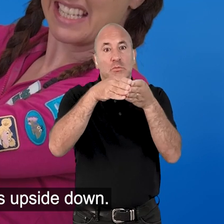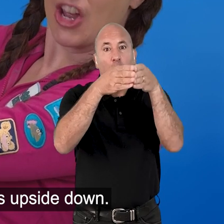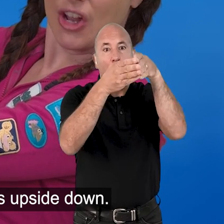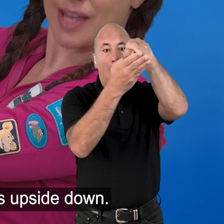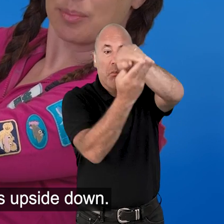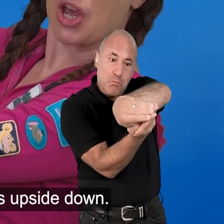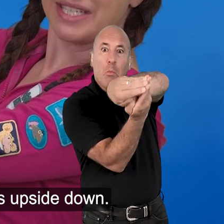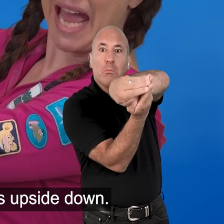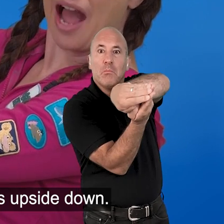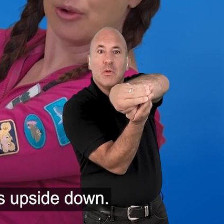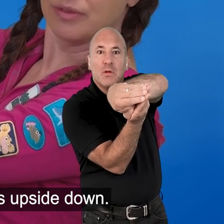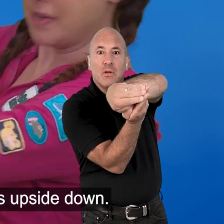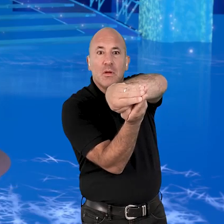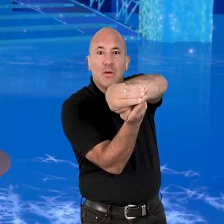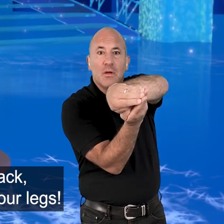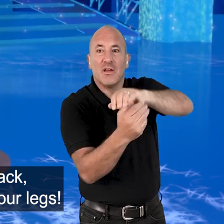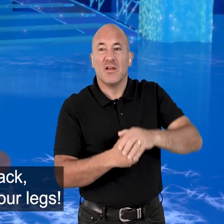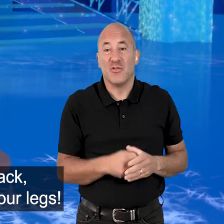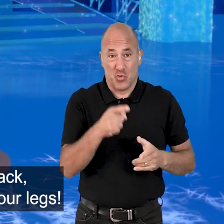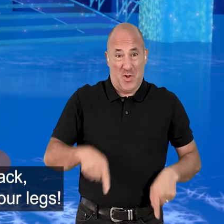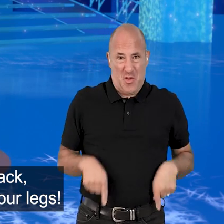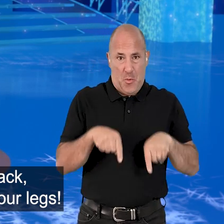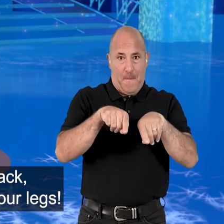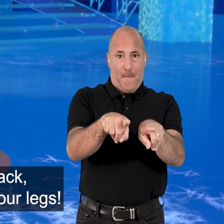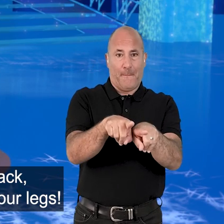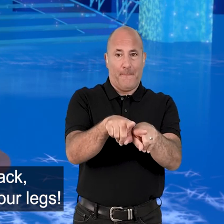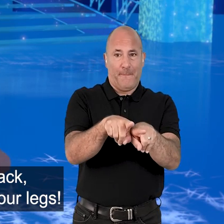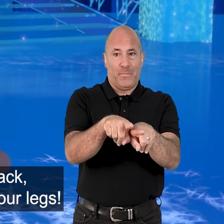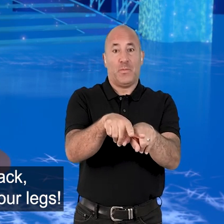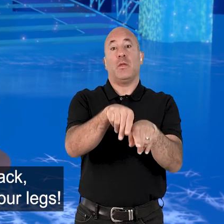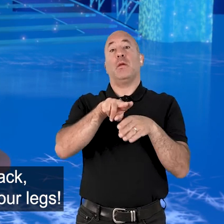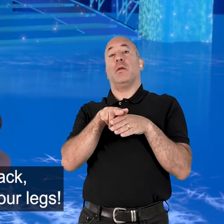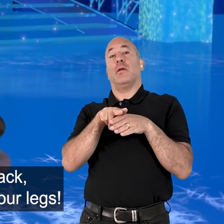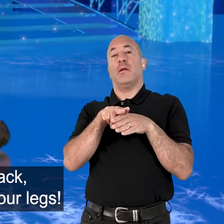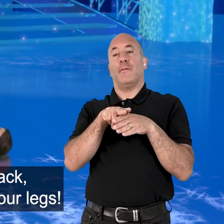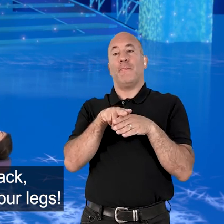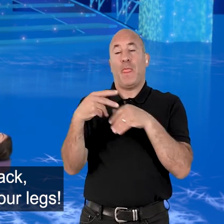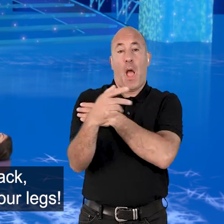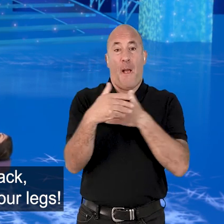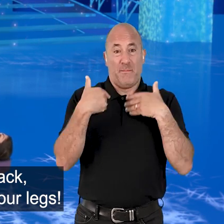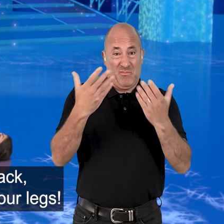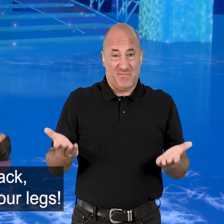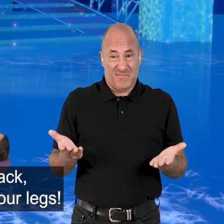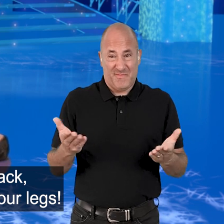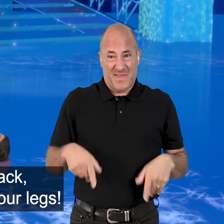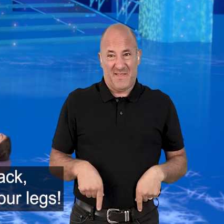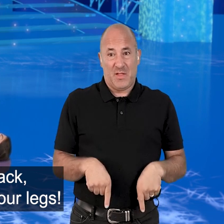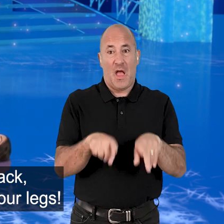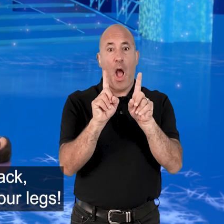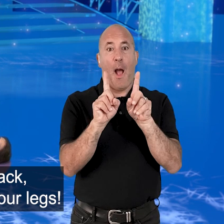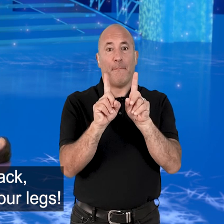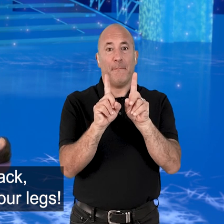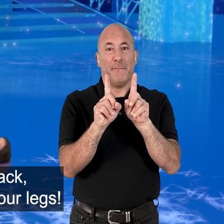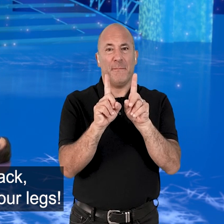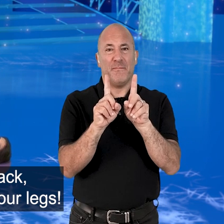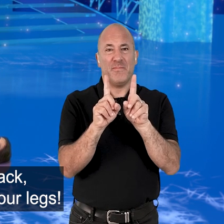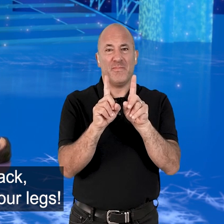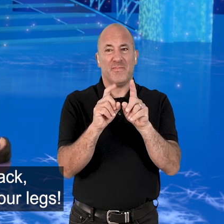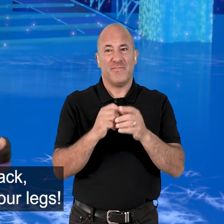meaning it turns upside down. Extend your legs long, lie back, take your arms wide, and lift up